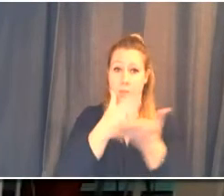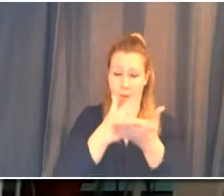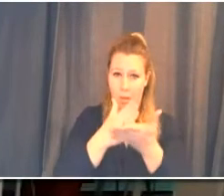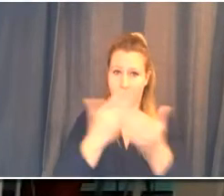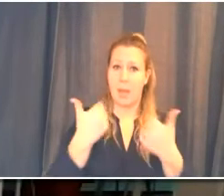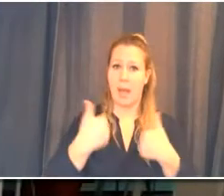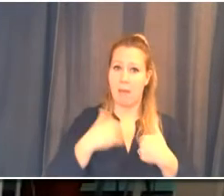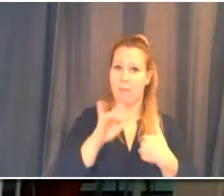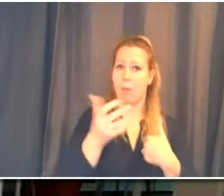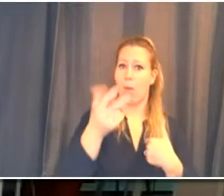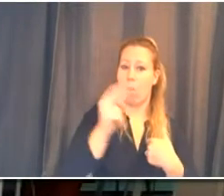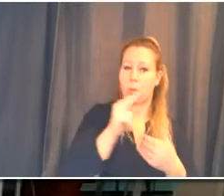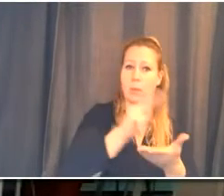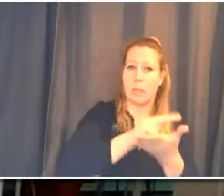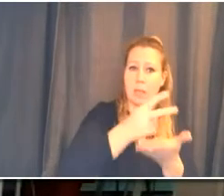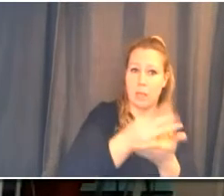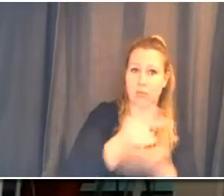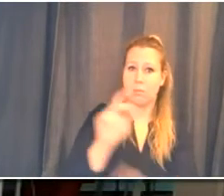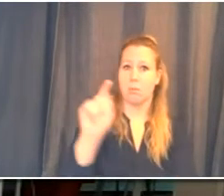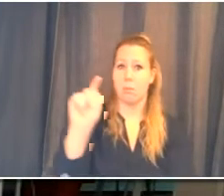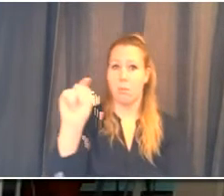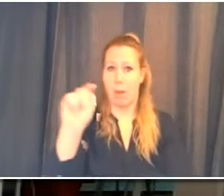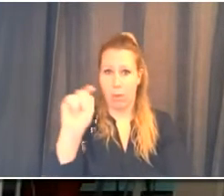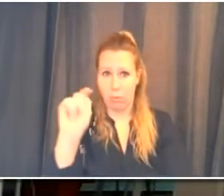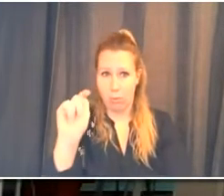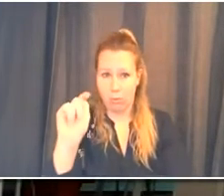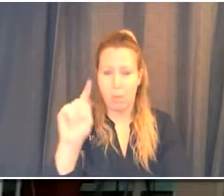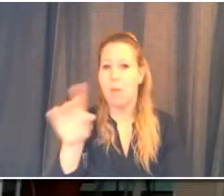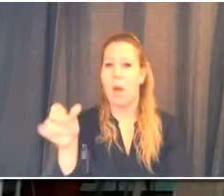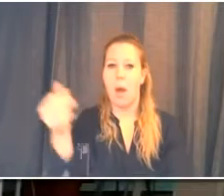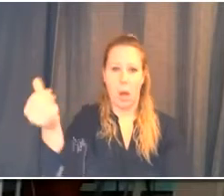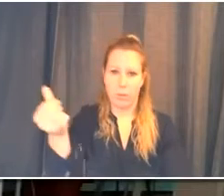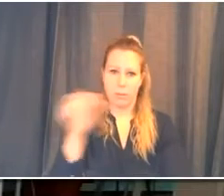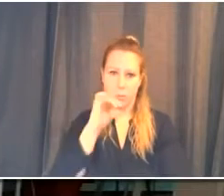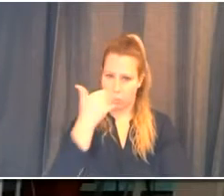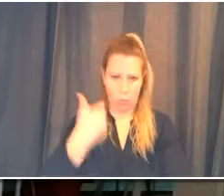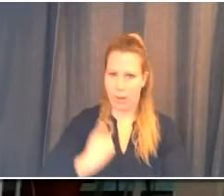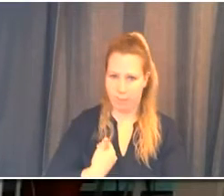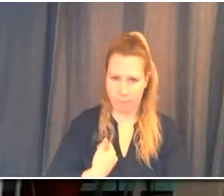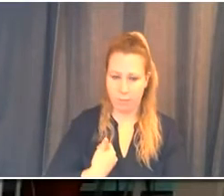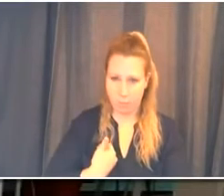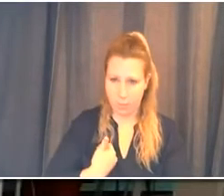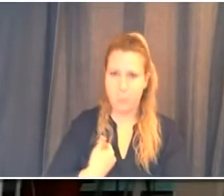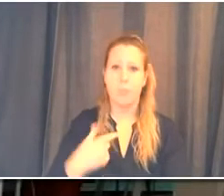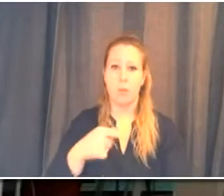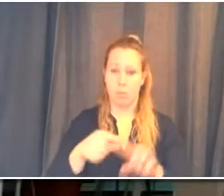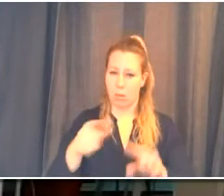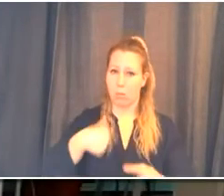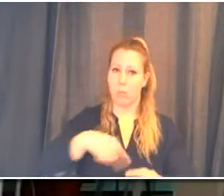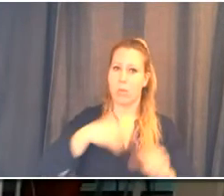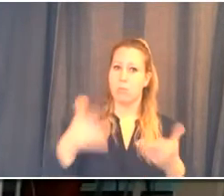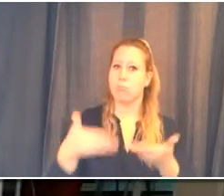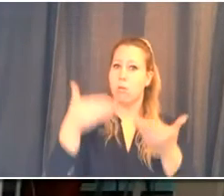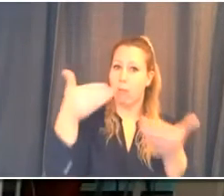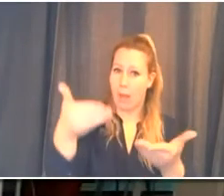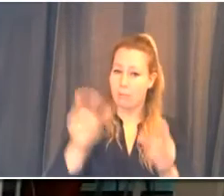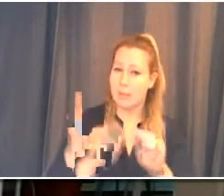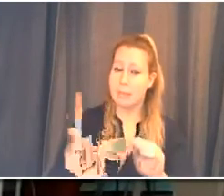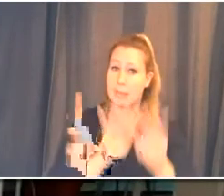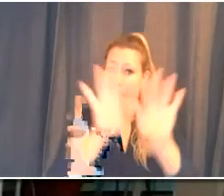it's all um incumbent upon each of us to be messengers of that safety in these environments so that way if an